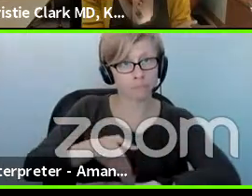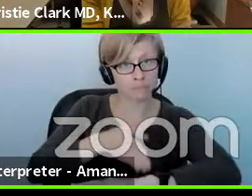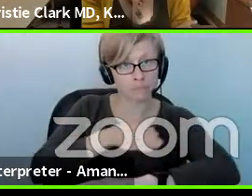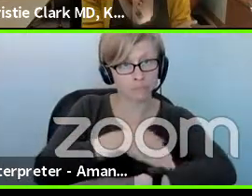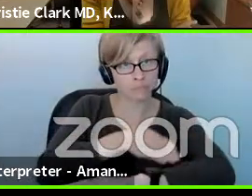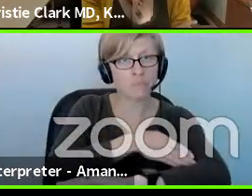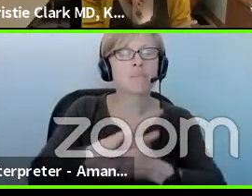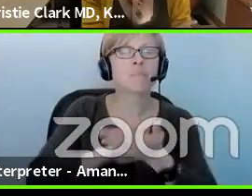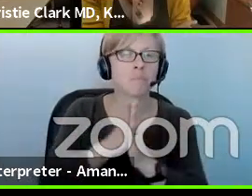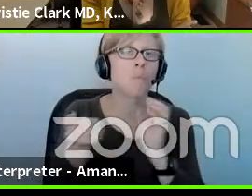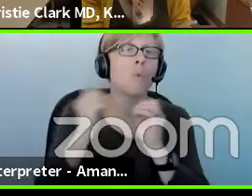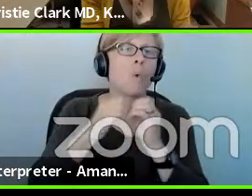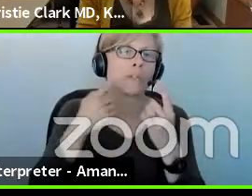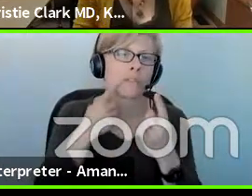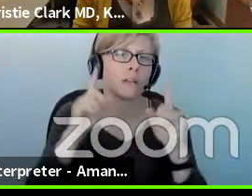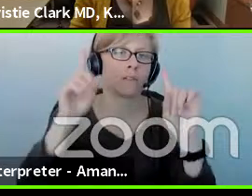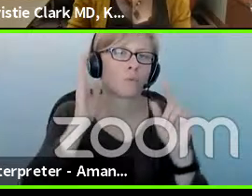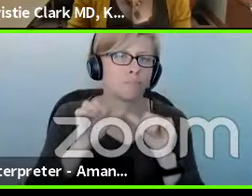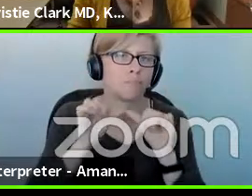have more success in doing that.